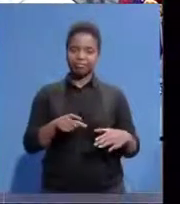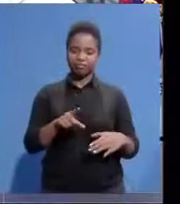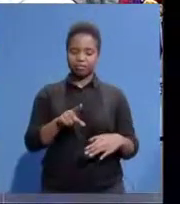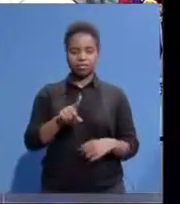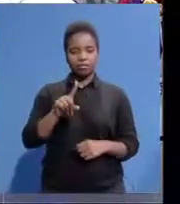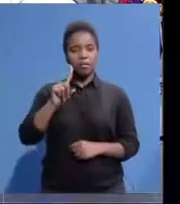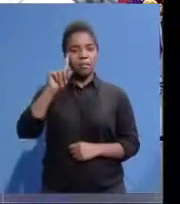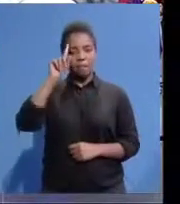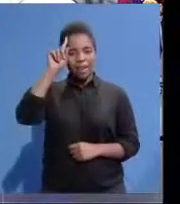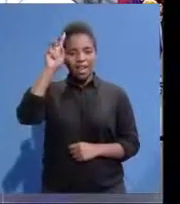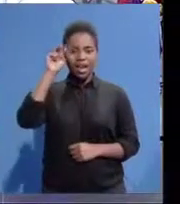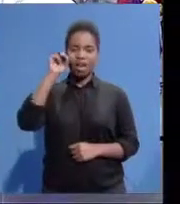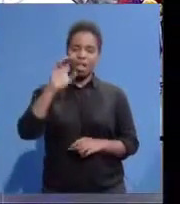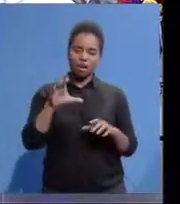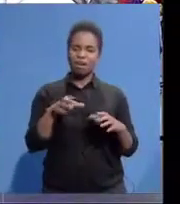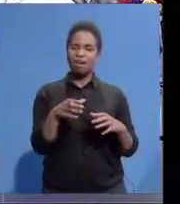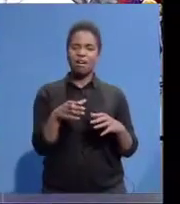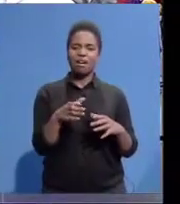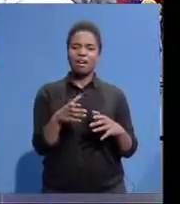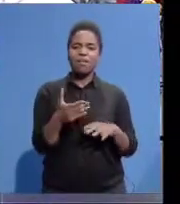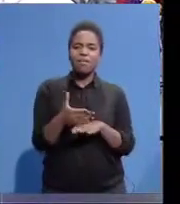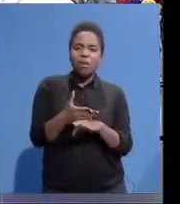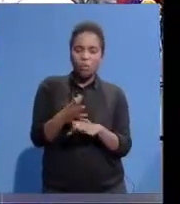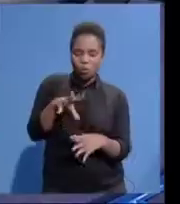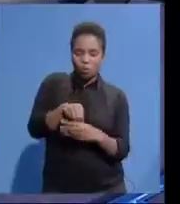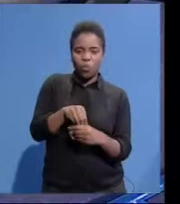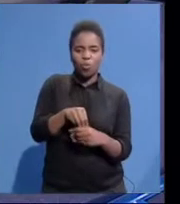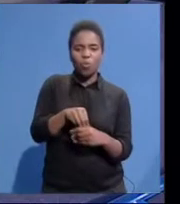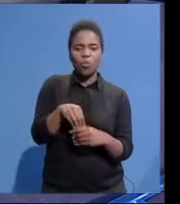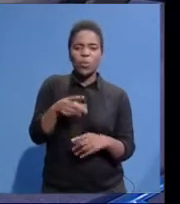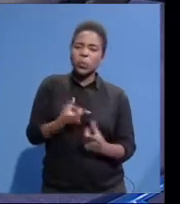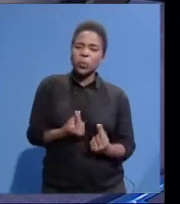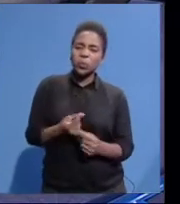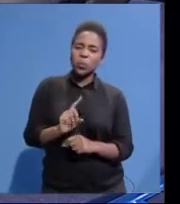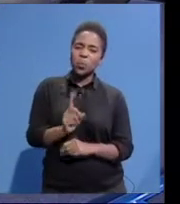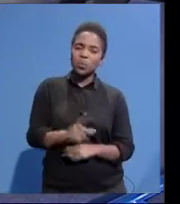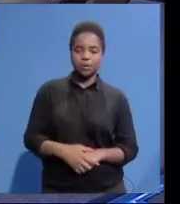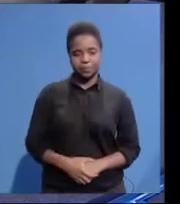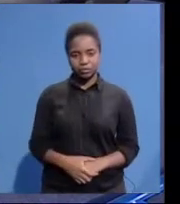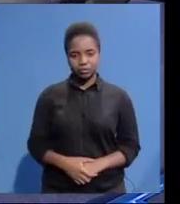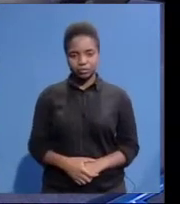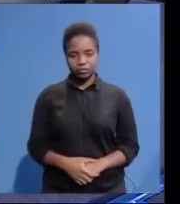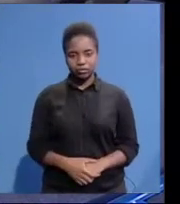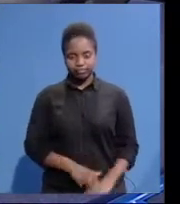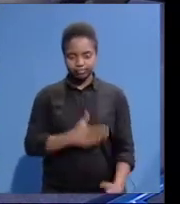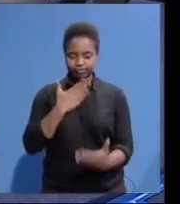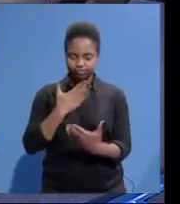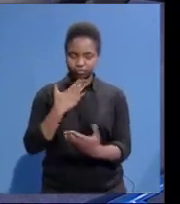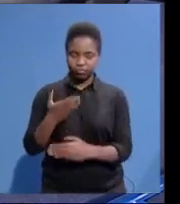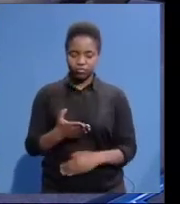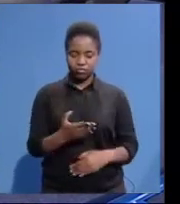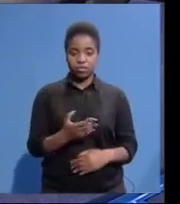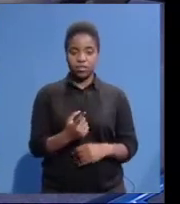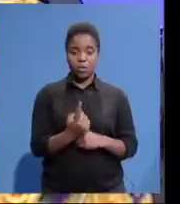Mandela, before he goes into the Defiance campaign? No, thank you very much for having us. I think very importantly, the year